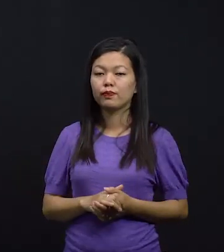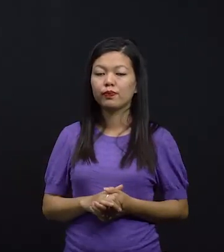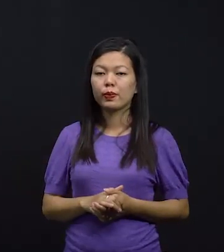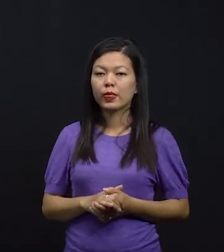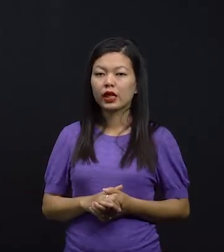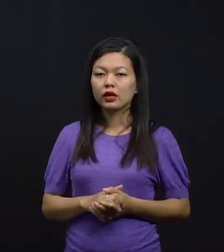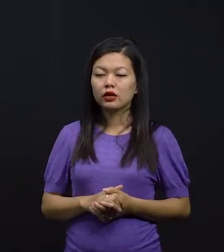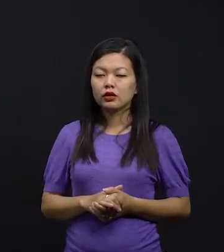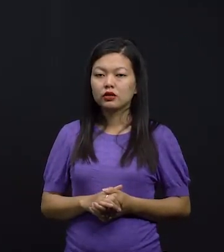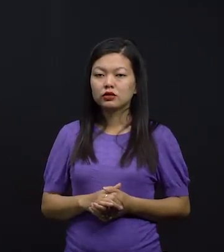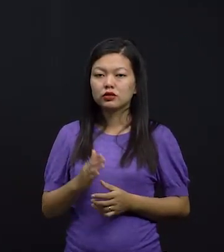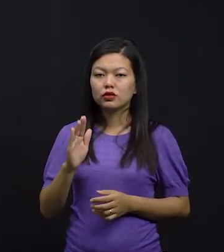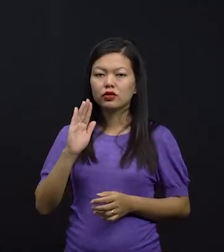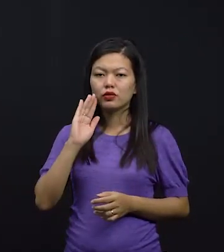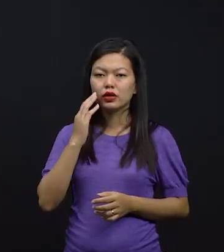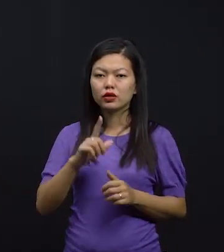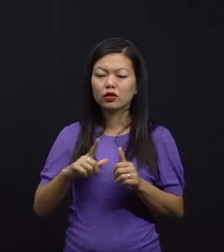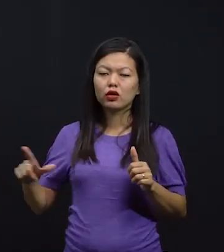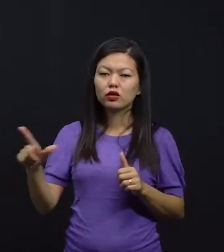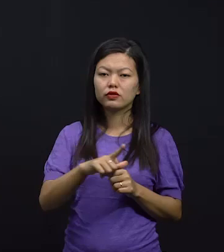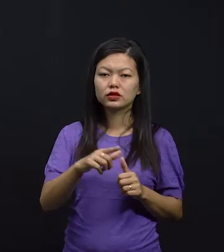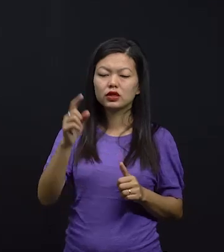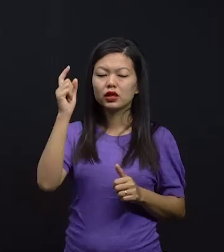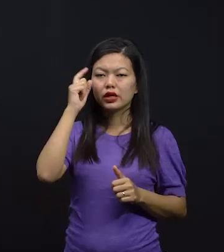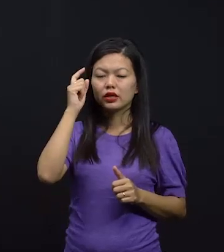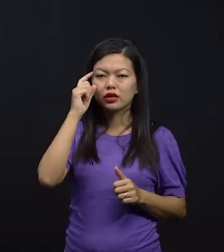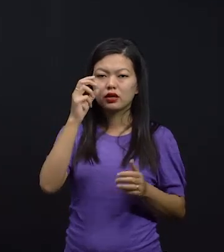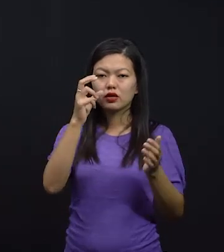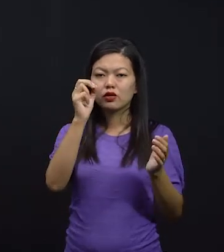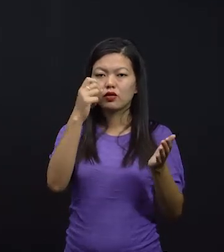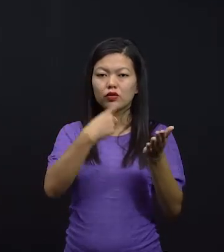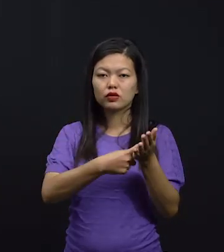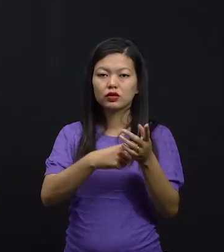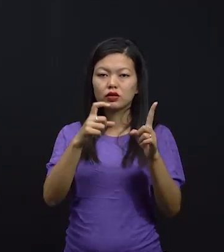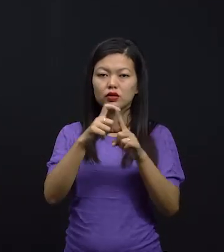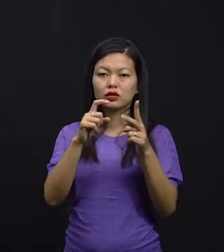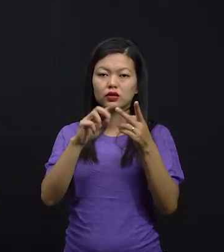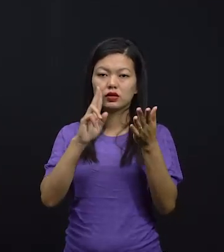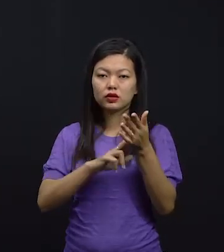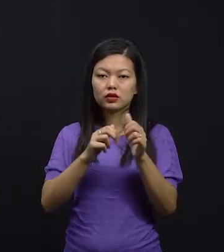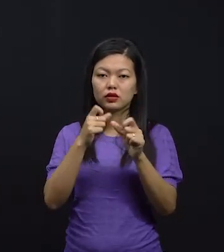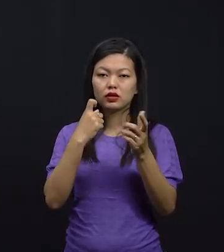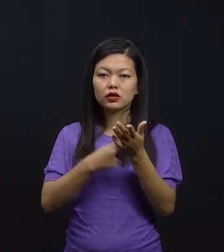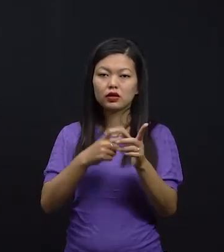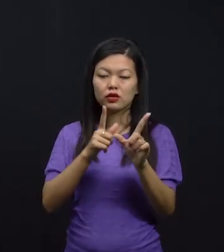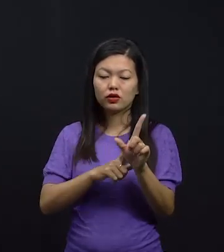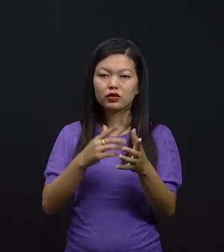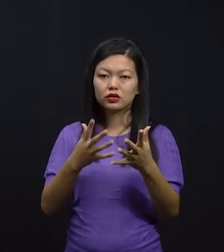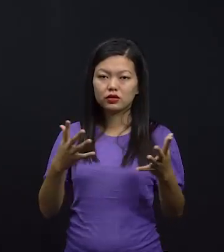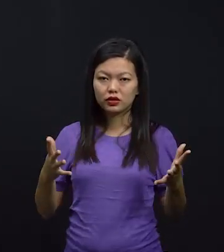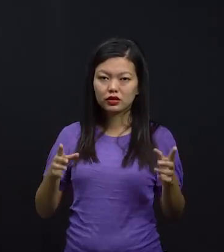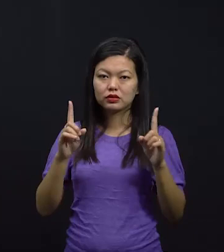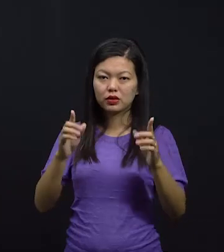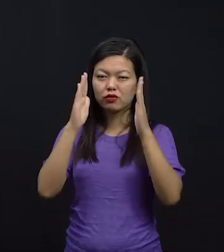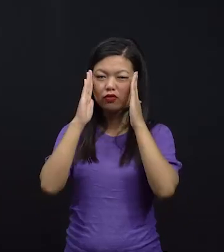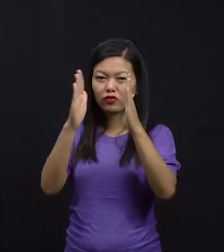things that you consider ordinary will become very beautiful if you really make a proper study about it. This is